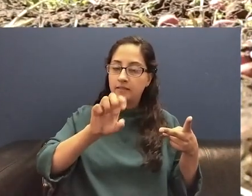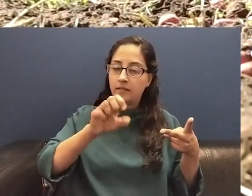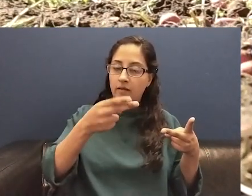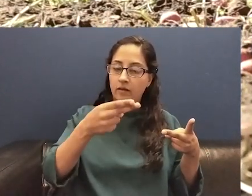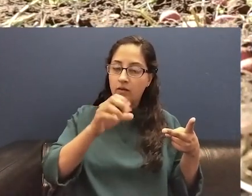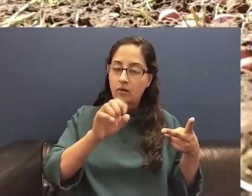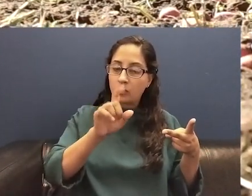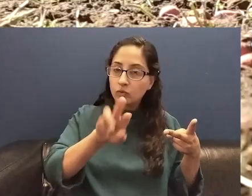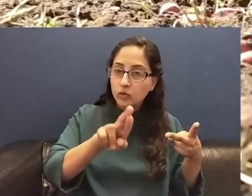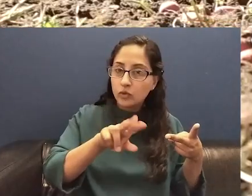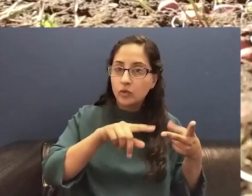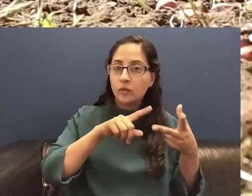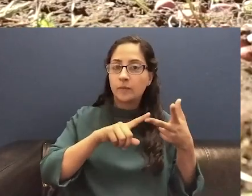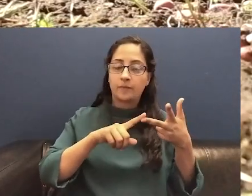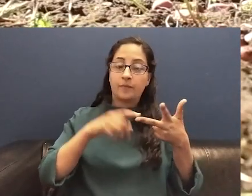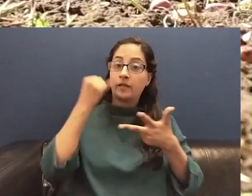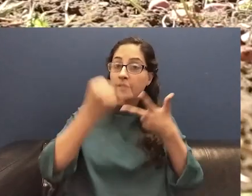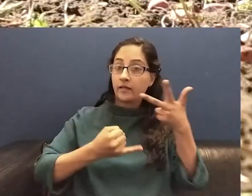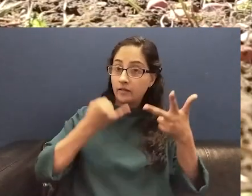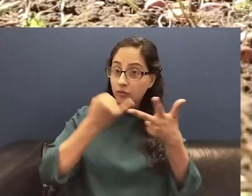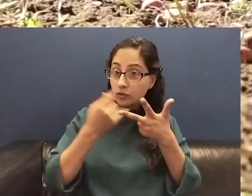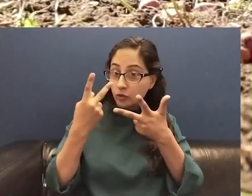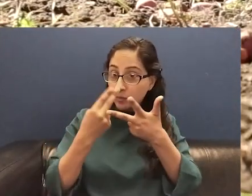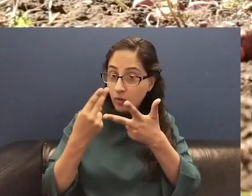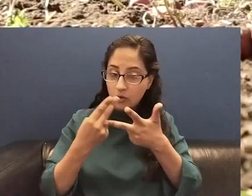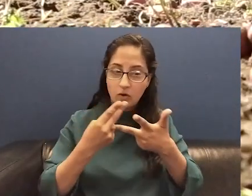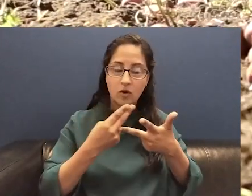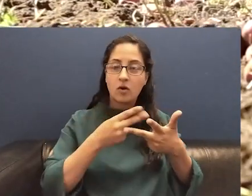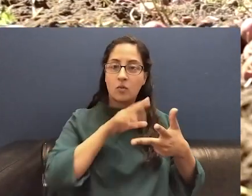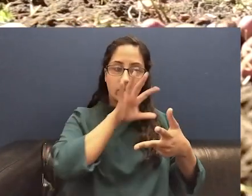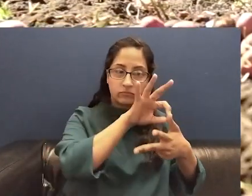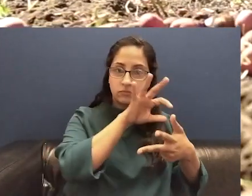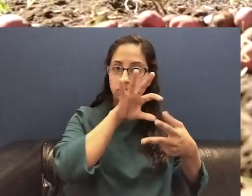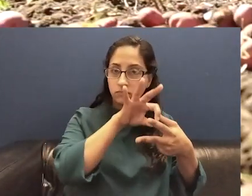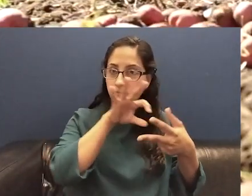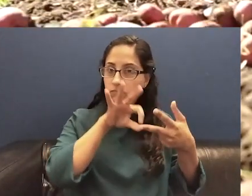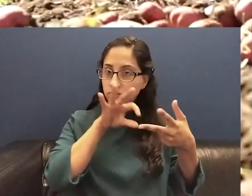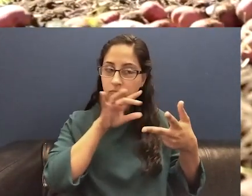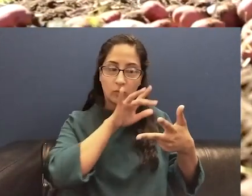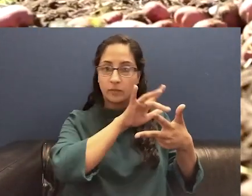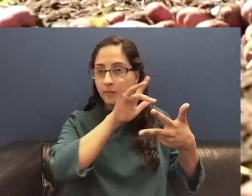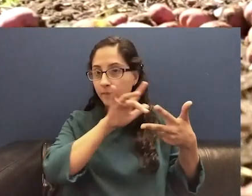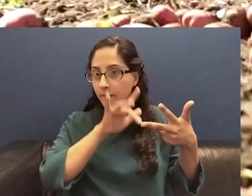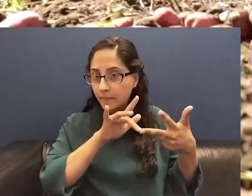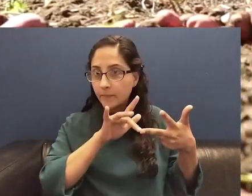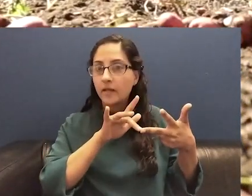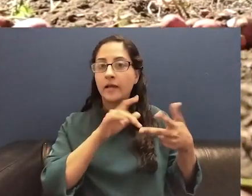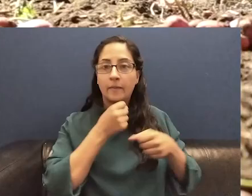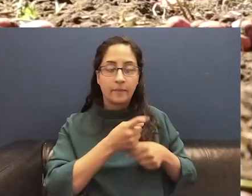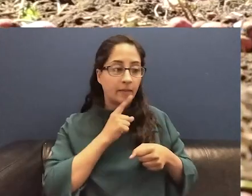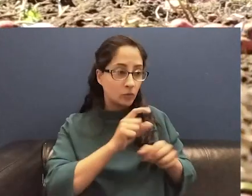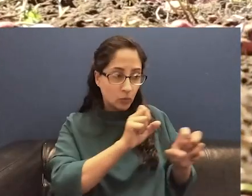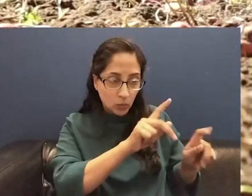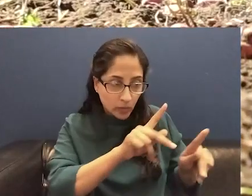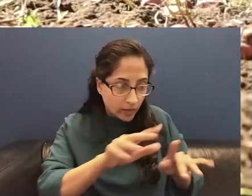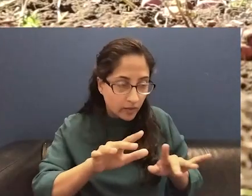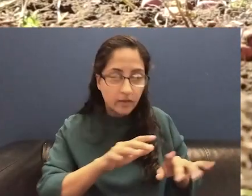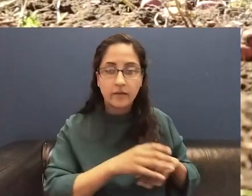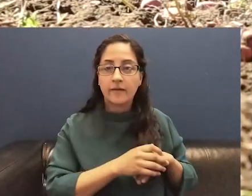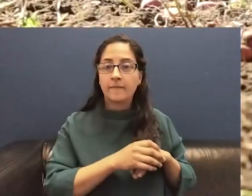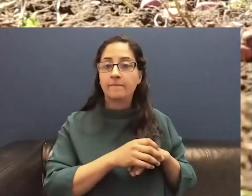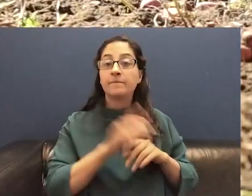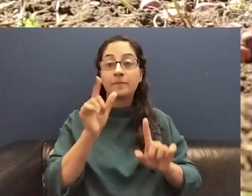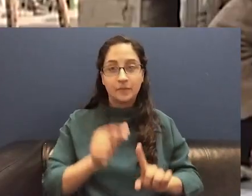with provision of food supplies. We wanted to make sure that during the lean season,